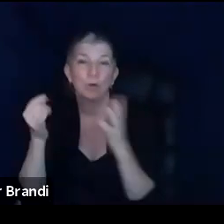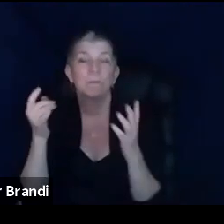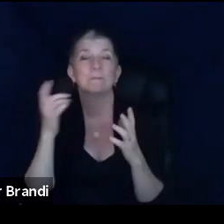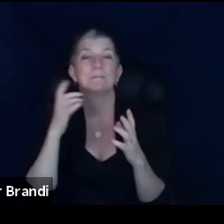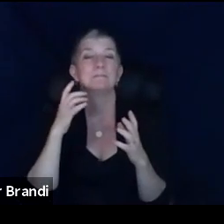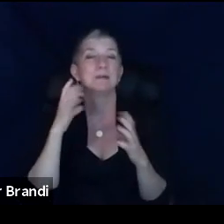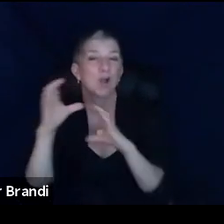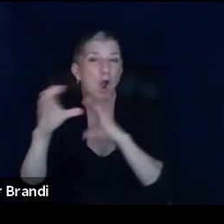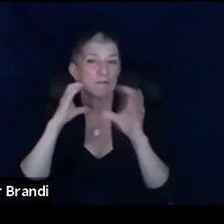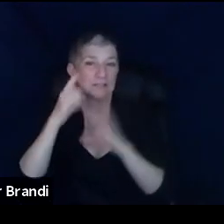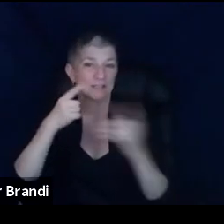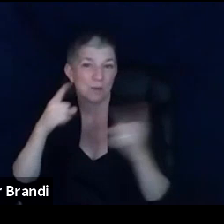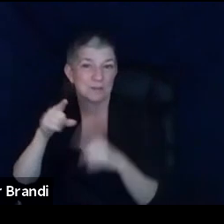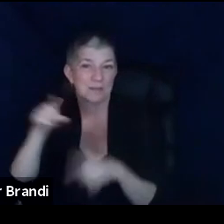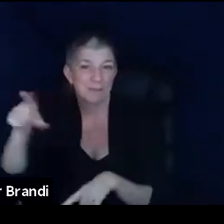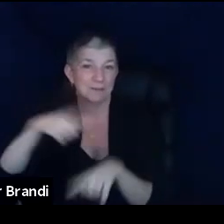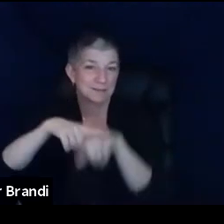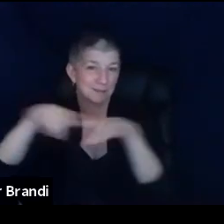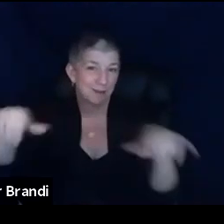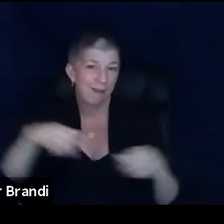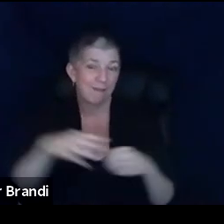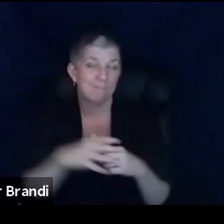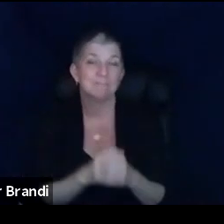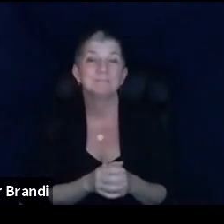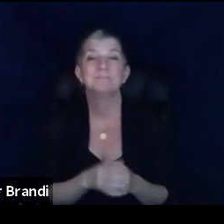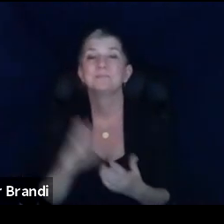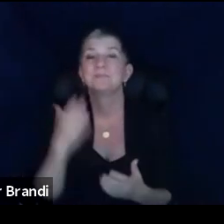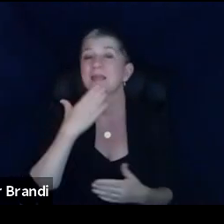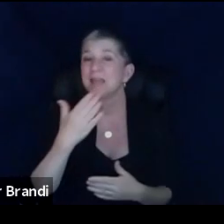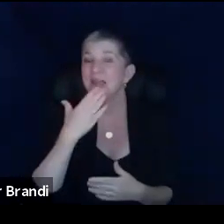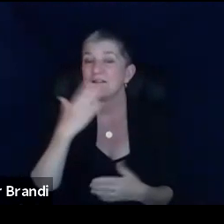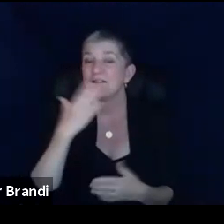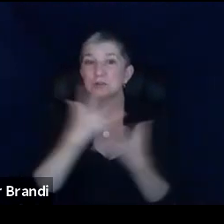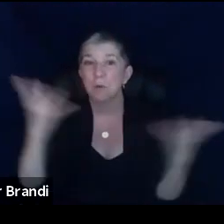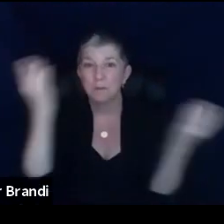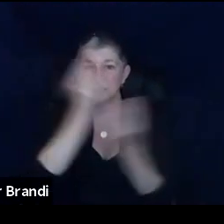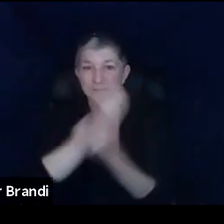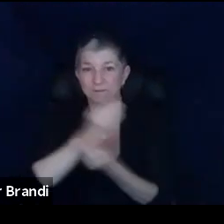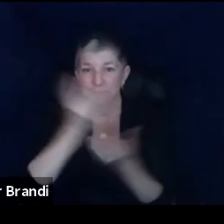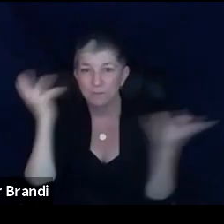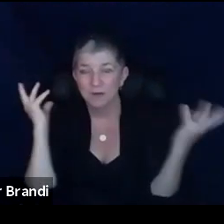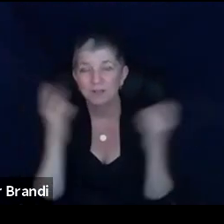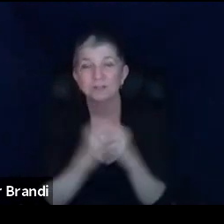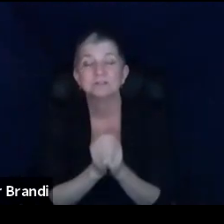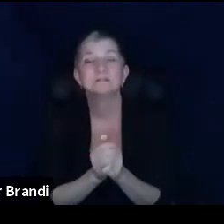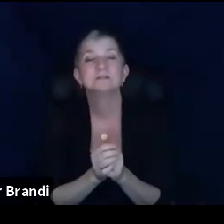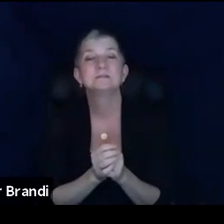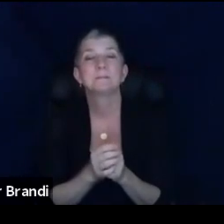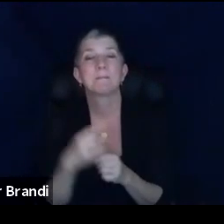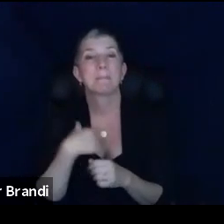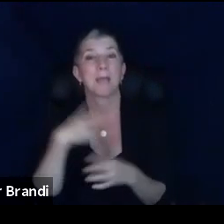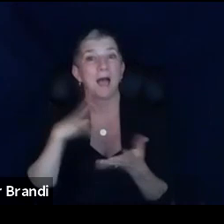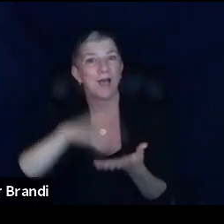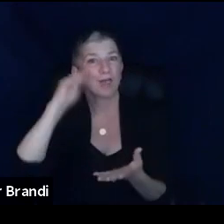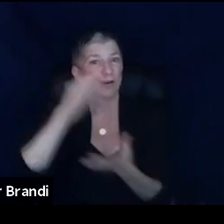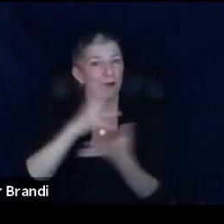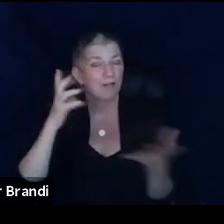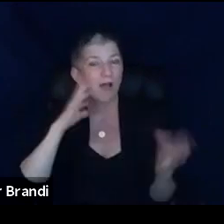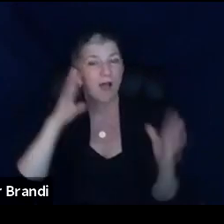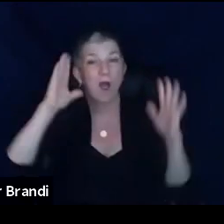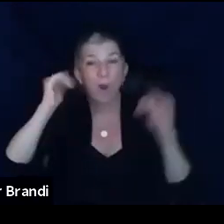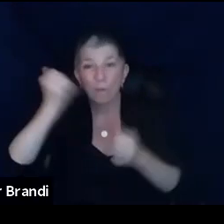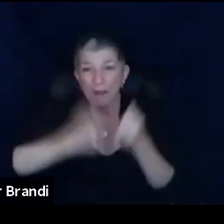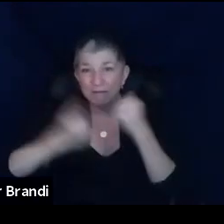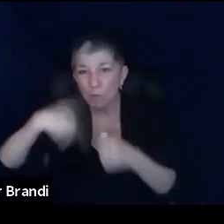conversation that was going on. And thank you for so much information. I definitely learned a lot. I hope everybody